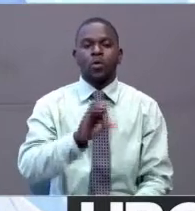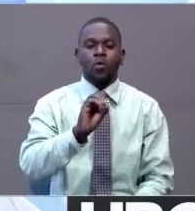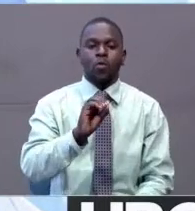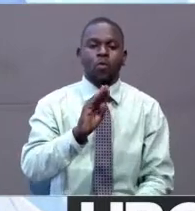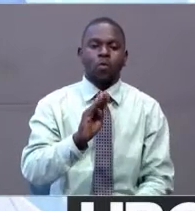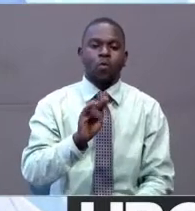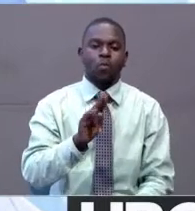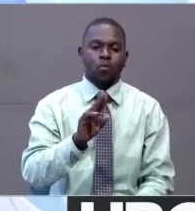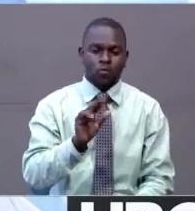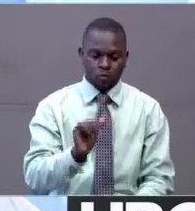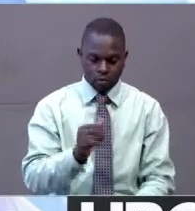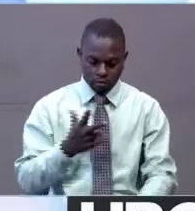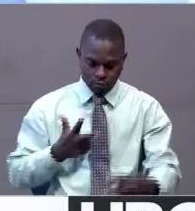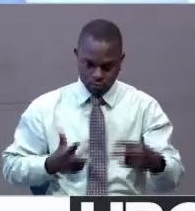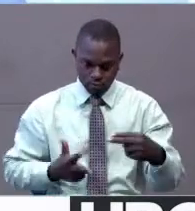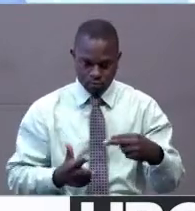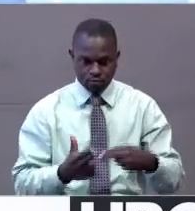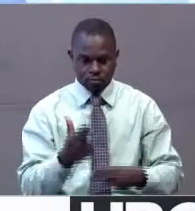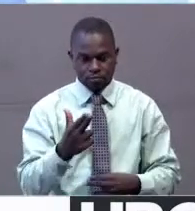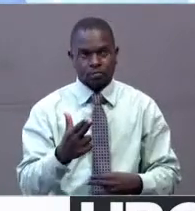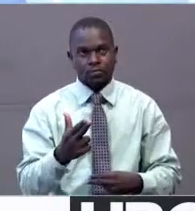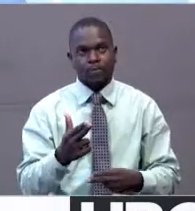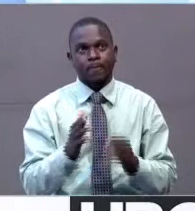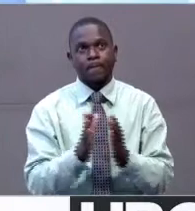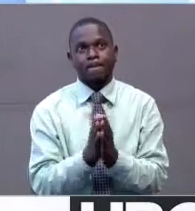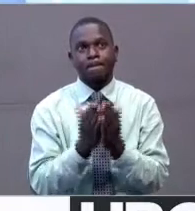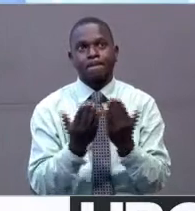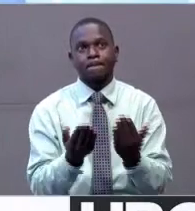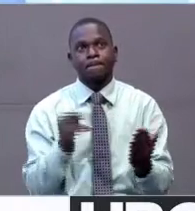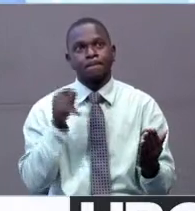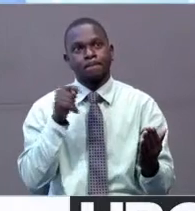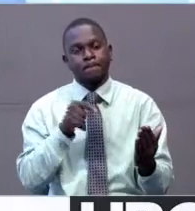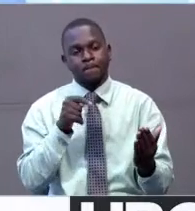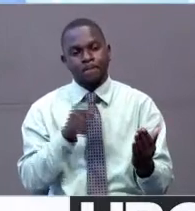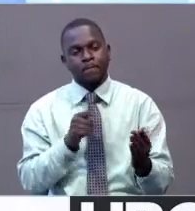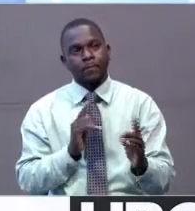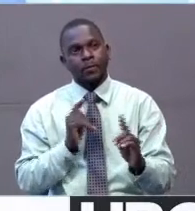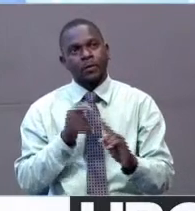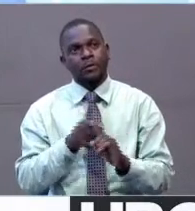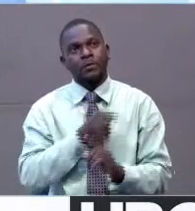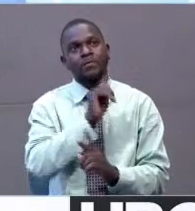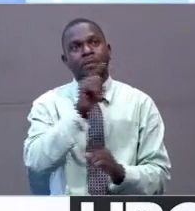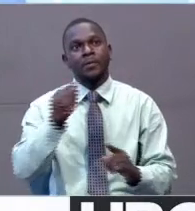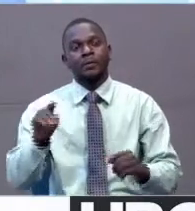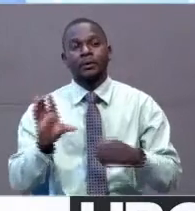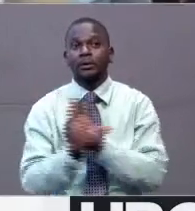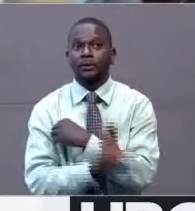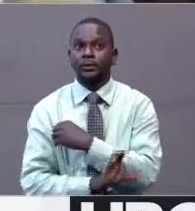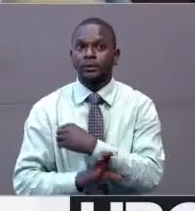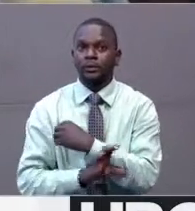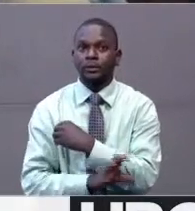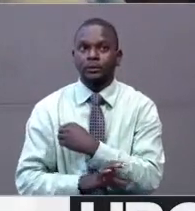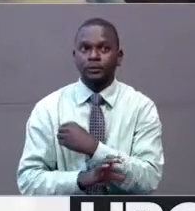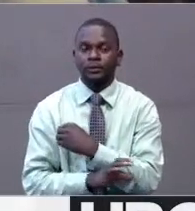honor at the launch of this manual that they target to reach the entire country.